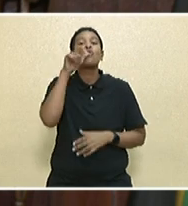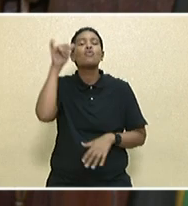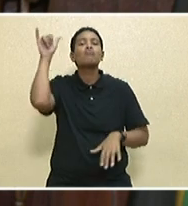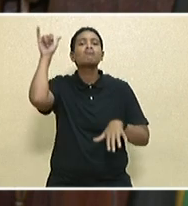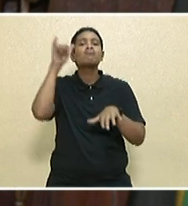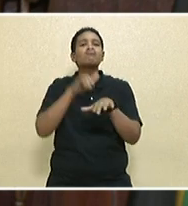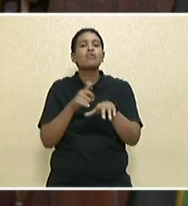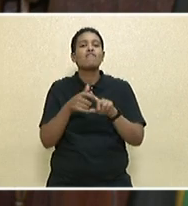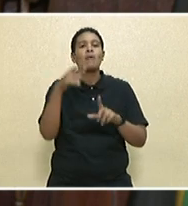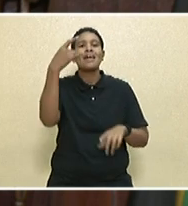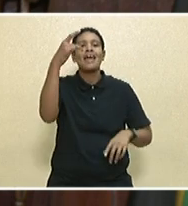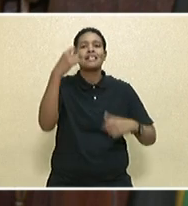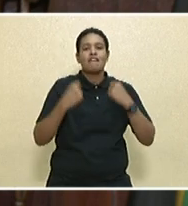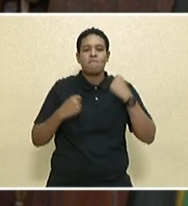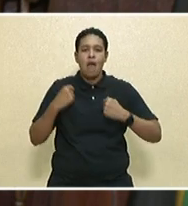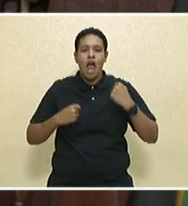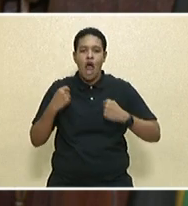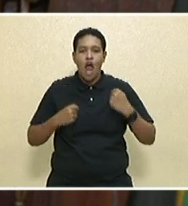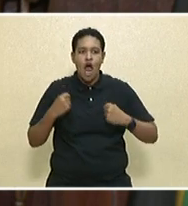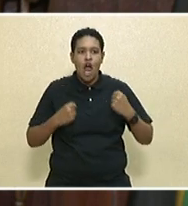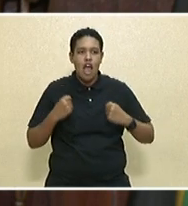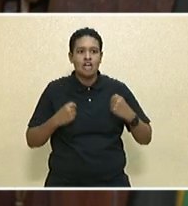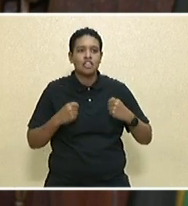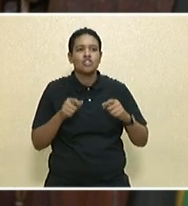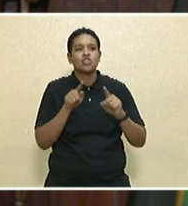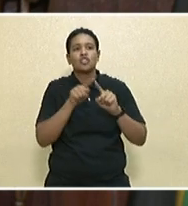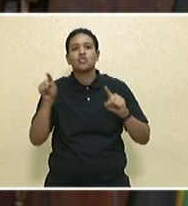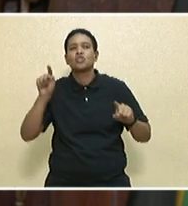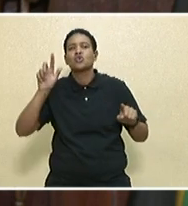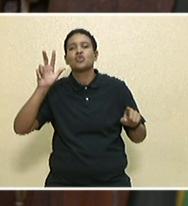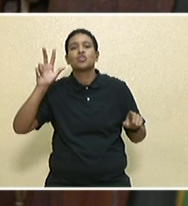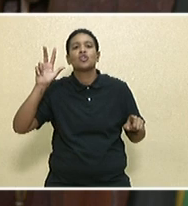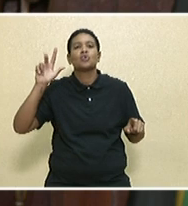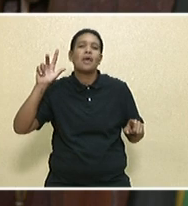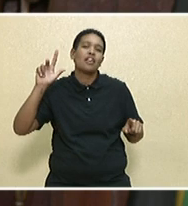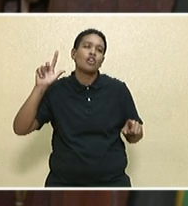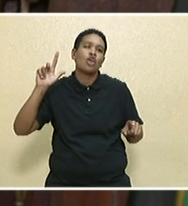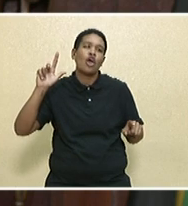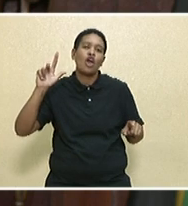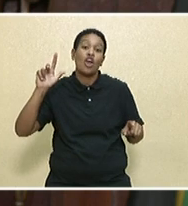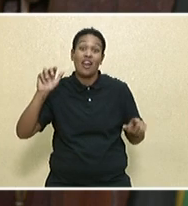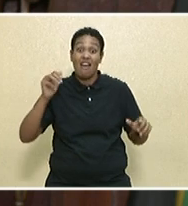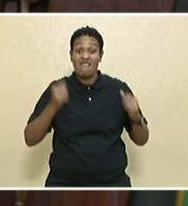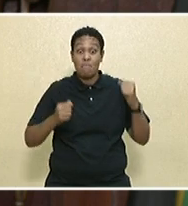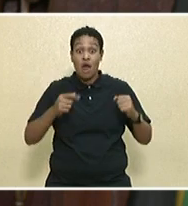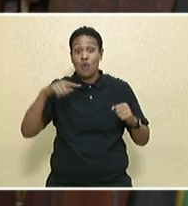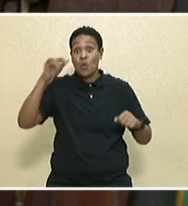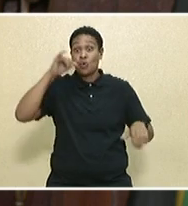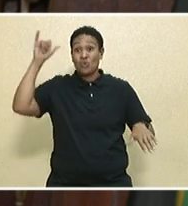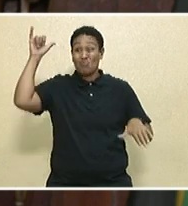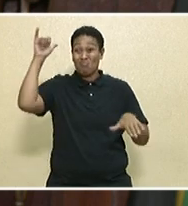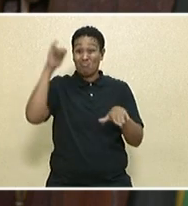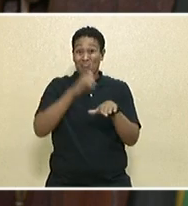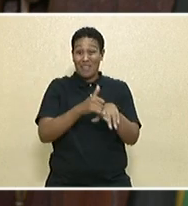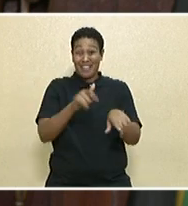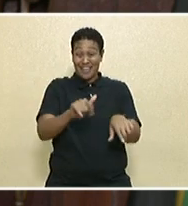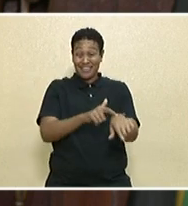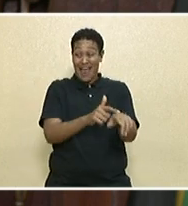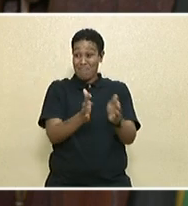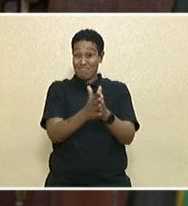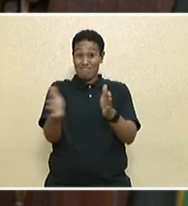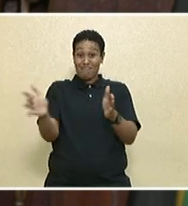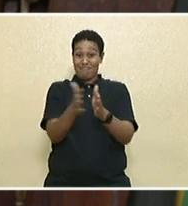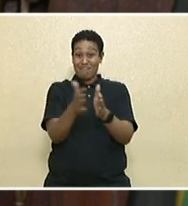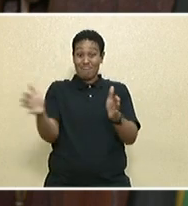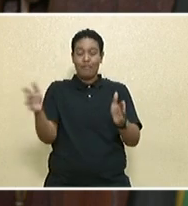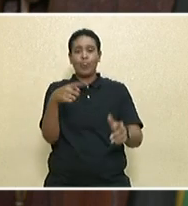of March to the 23rd of March, those who have